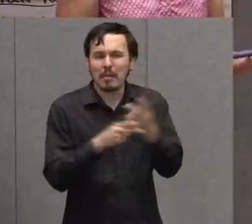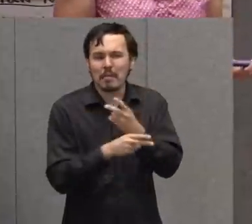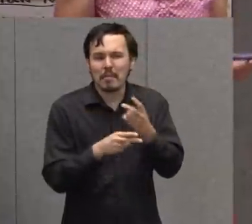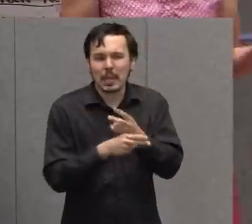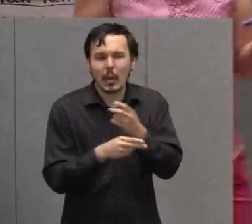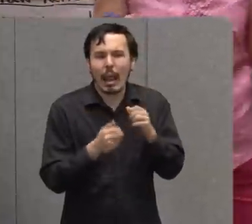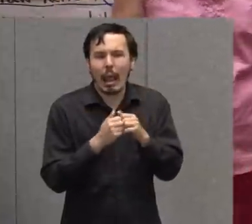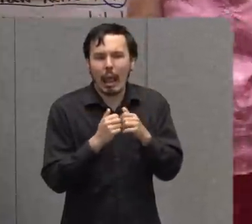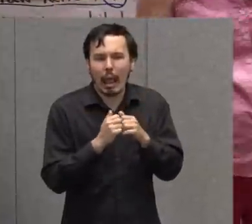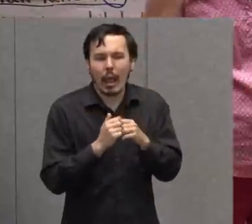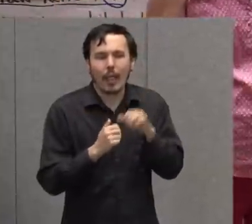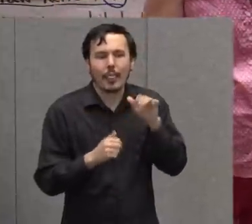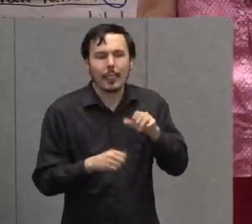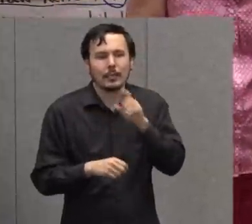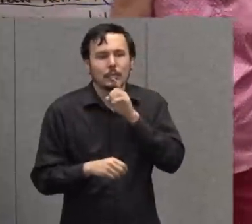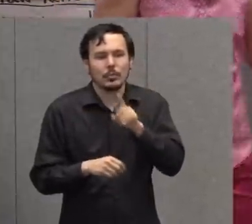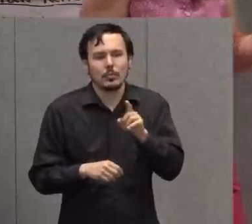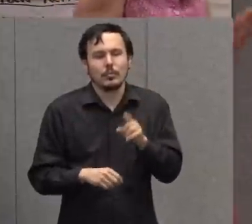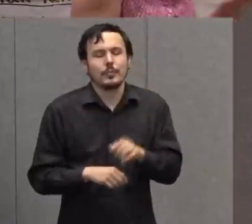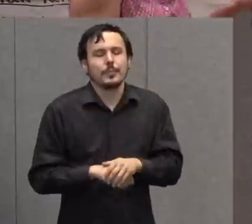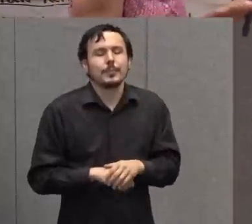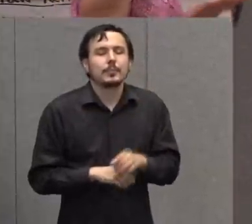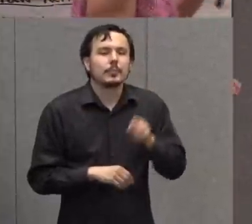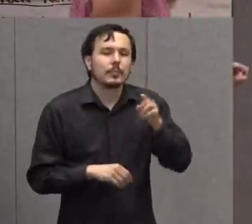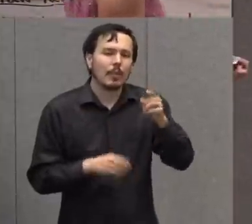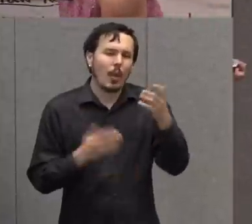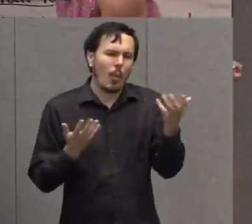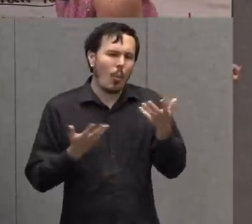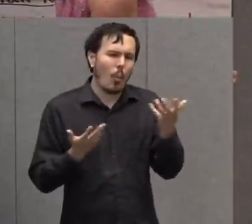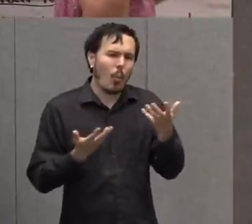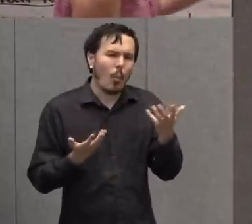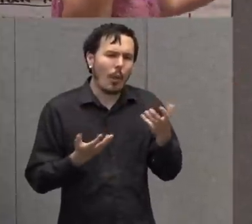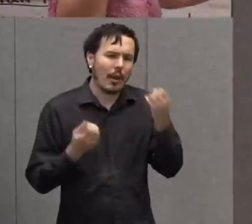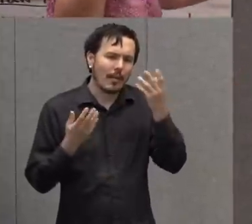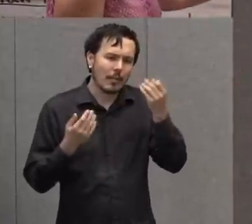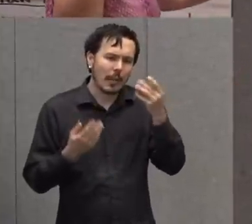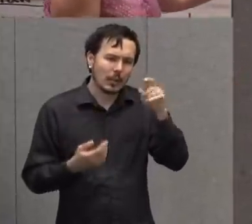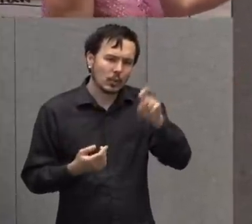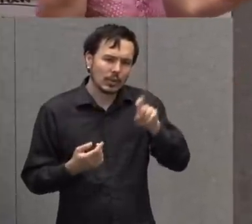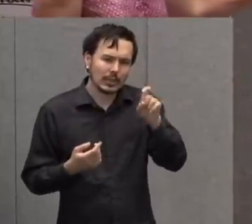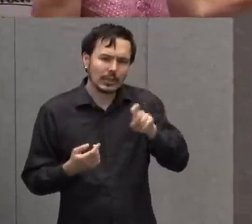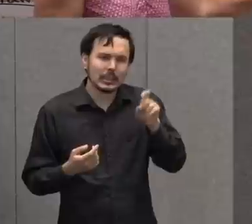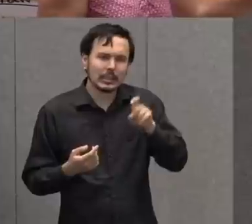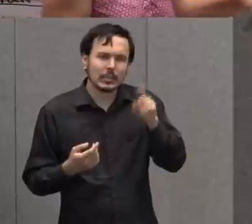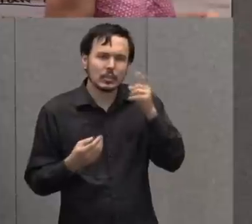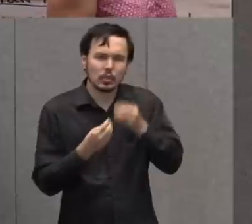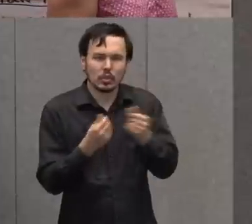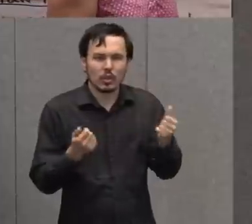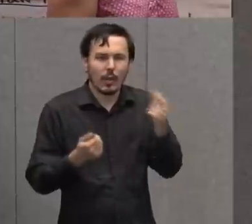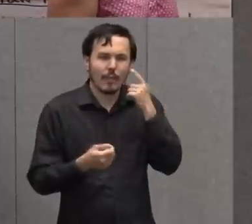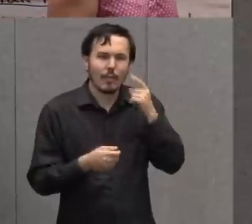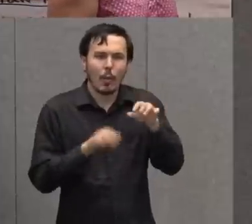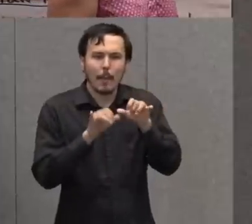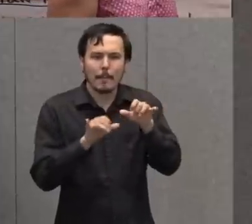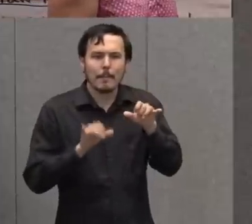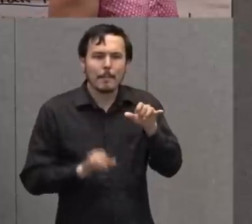what is the pattern that we need to help us solve for 24.